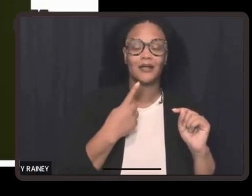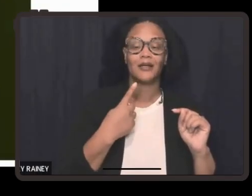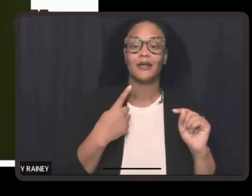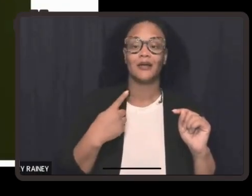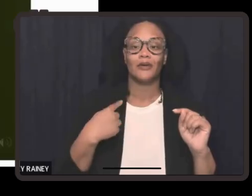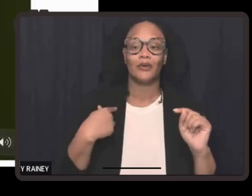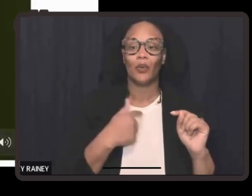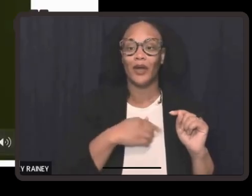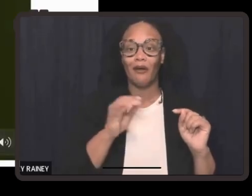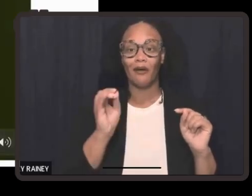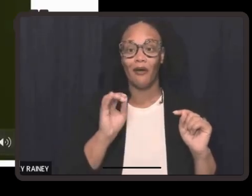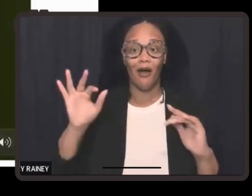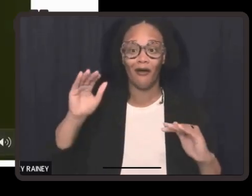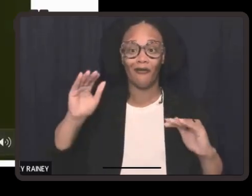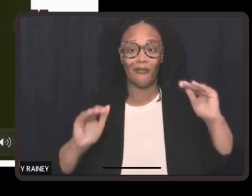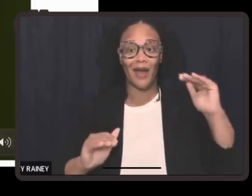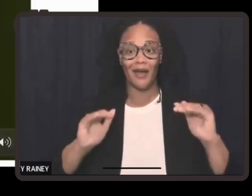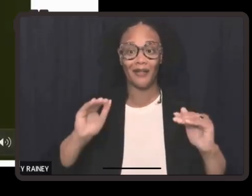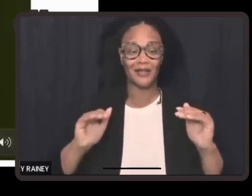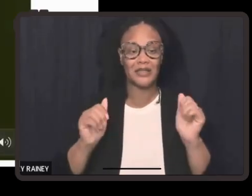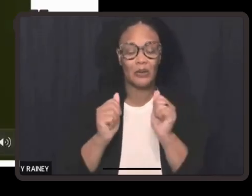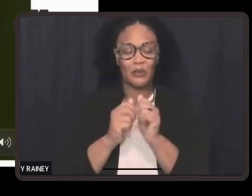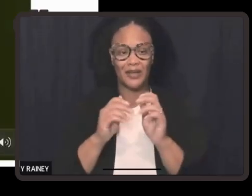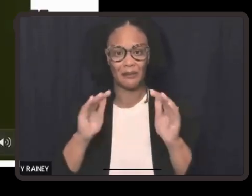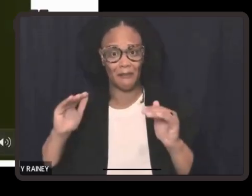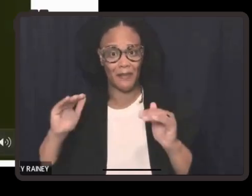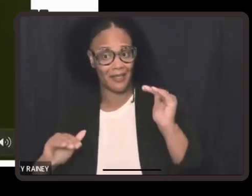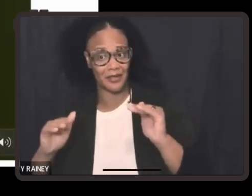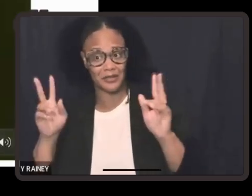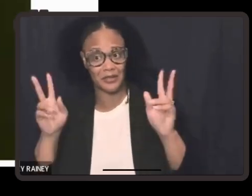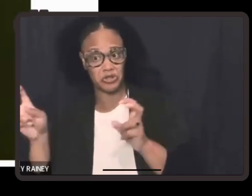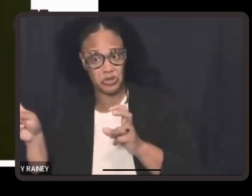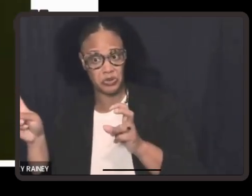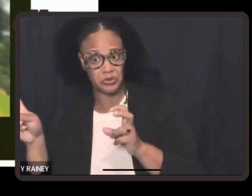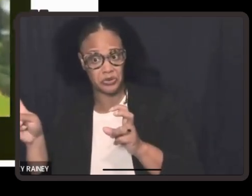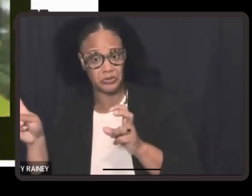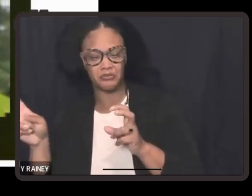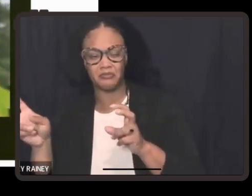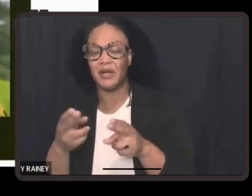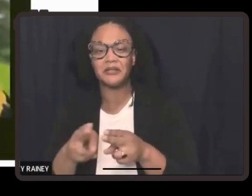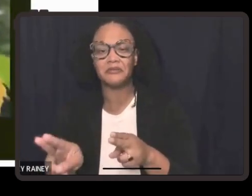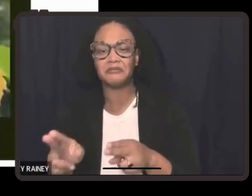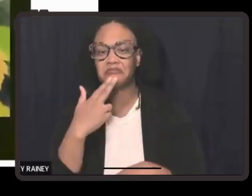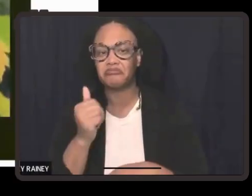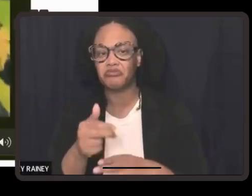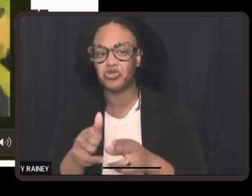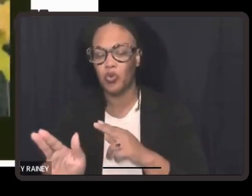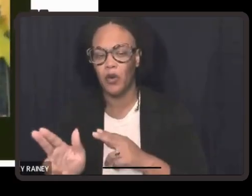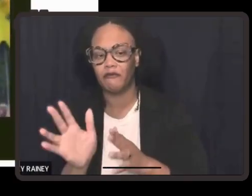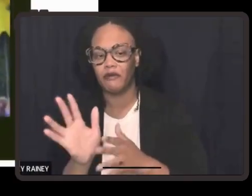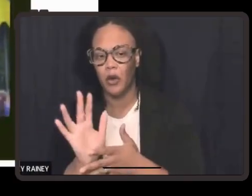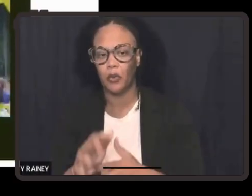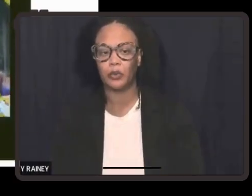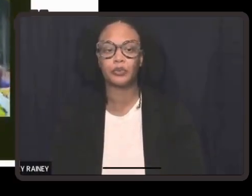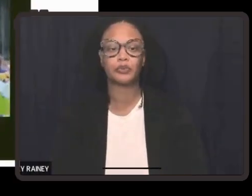short video. I hope it works. Yes.